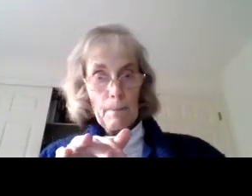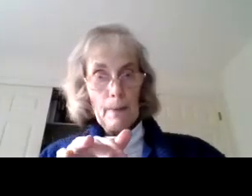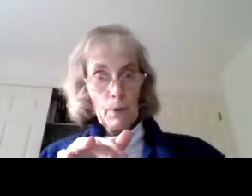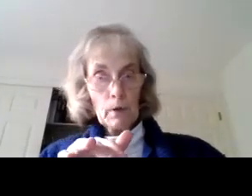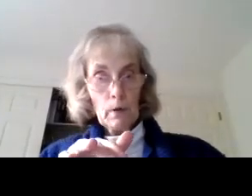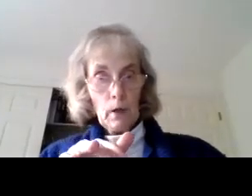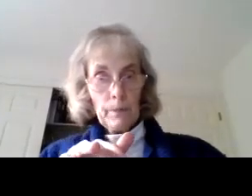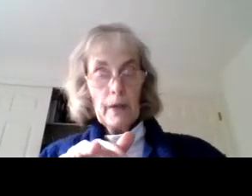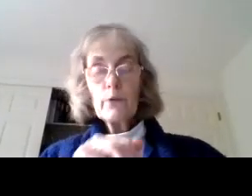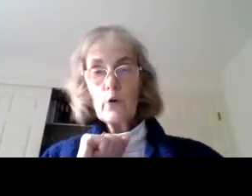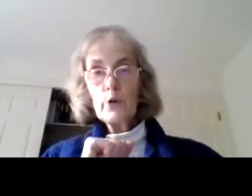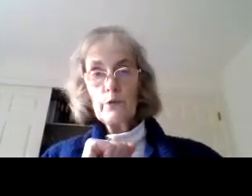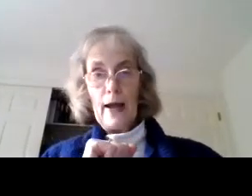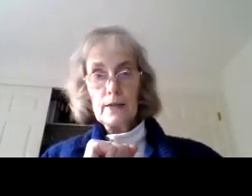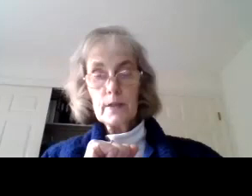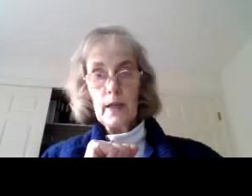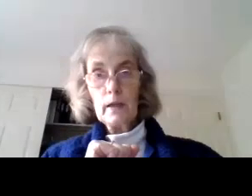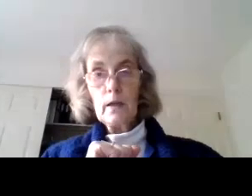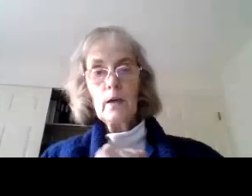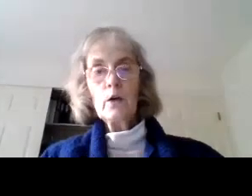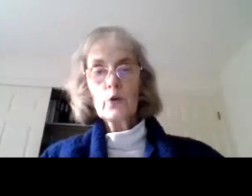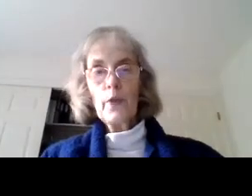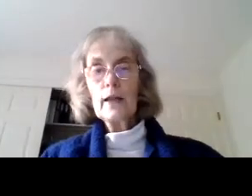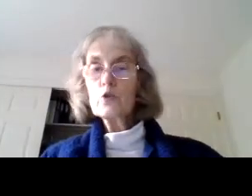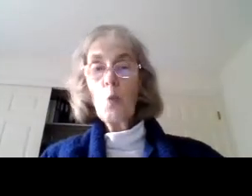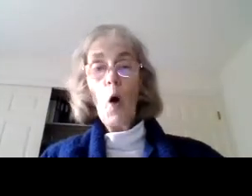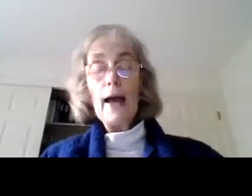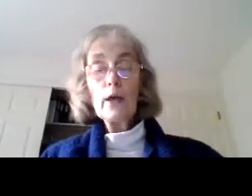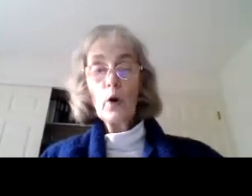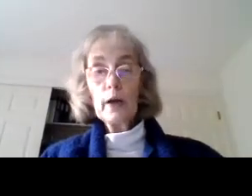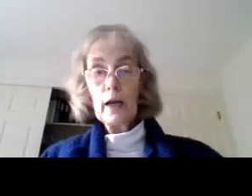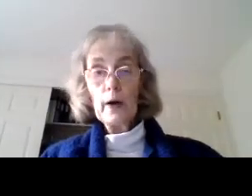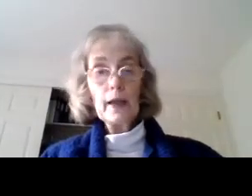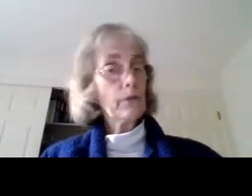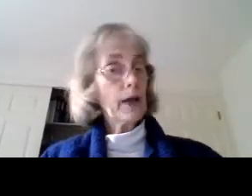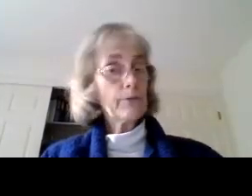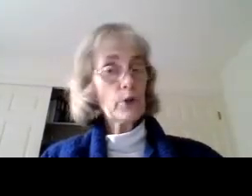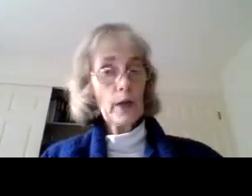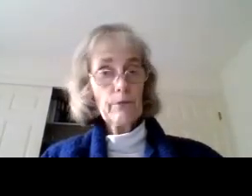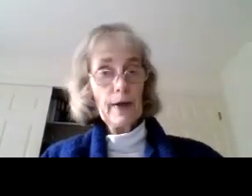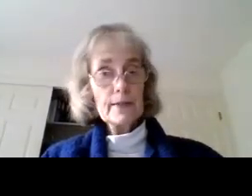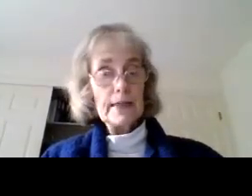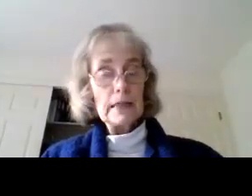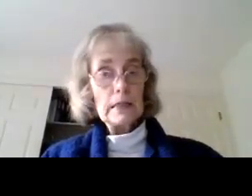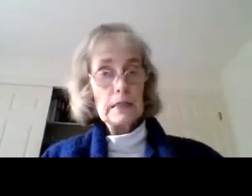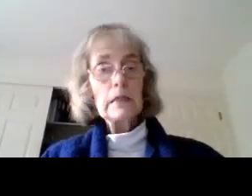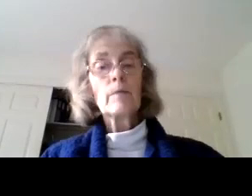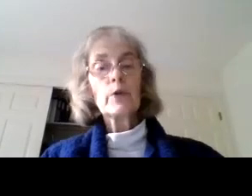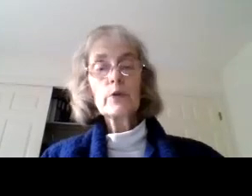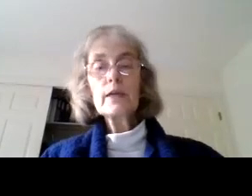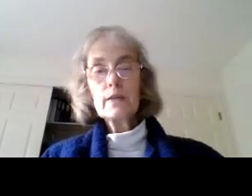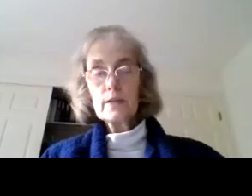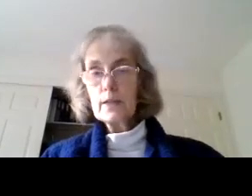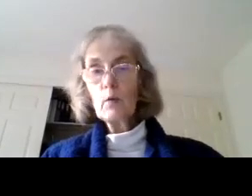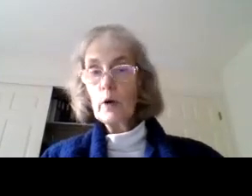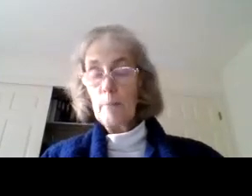it to people, even though you're vaccinated. So that is why you are hearing, even after you get vaccines,